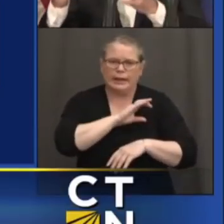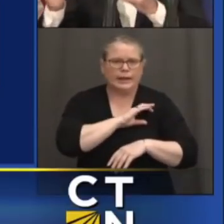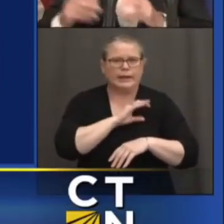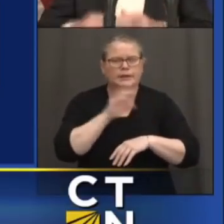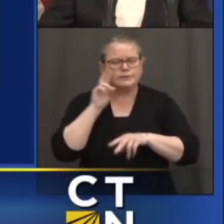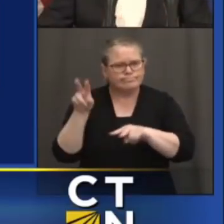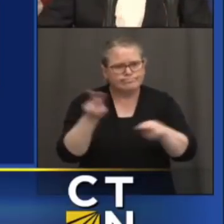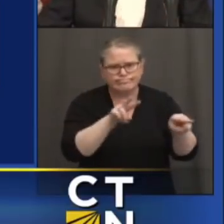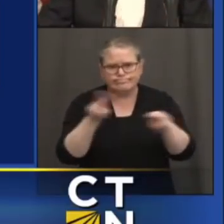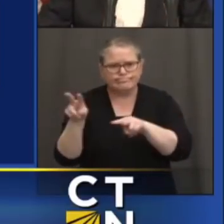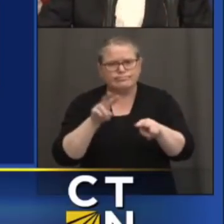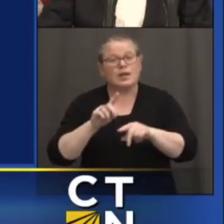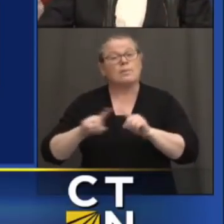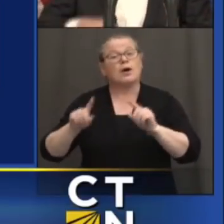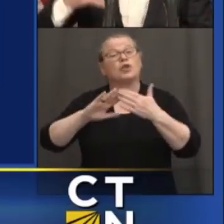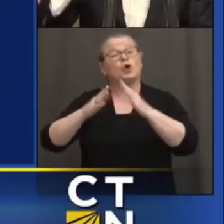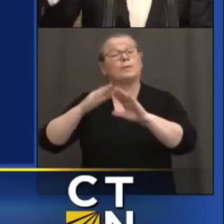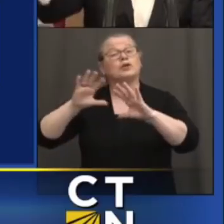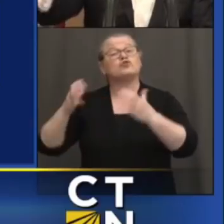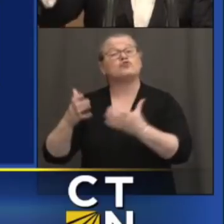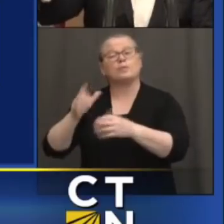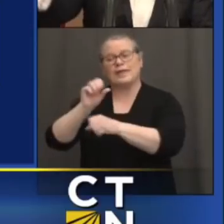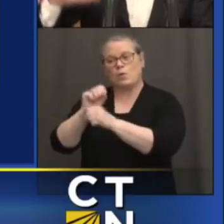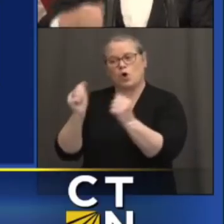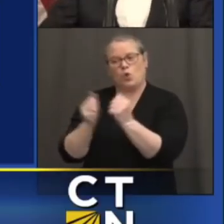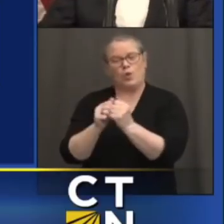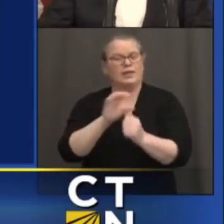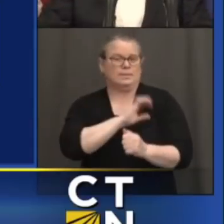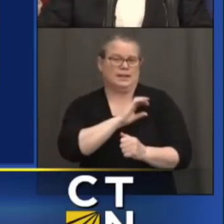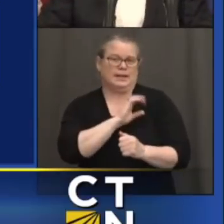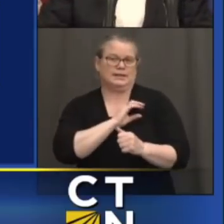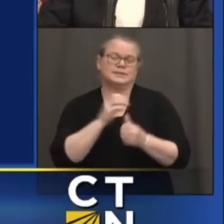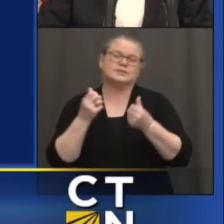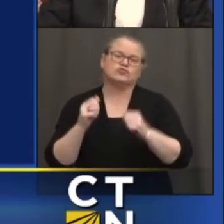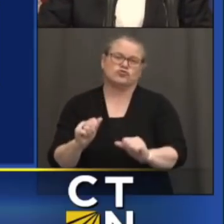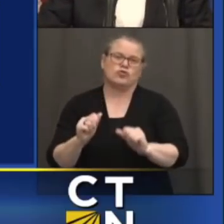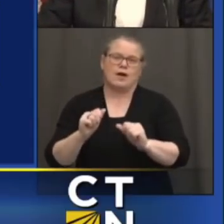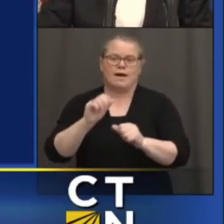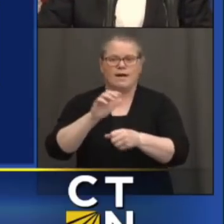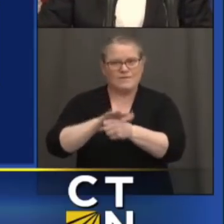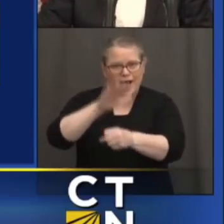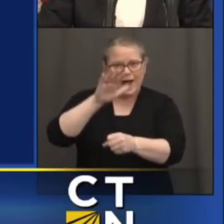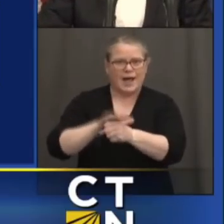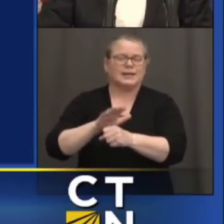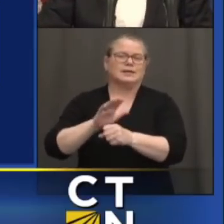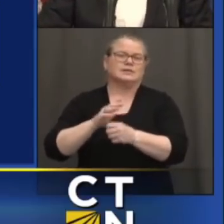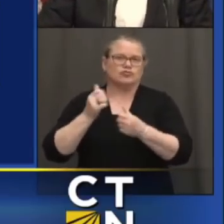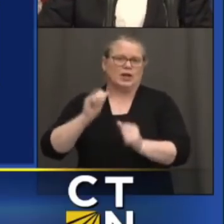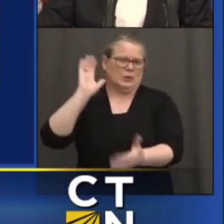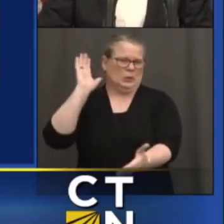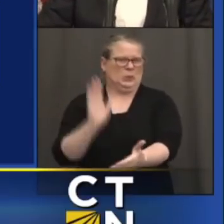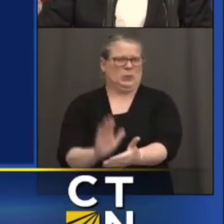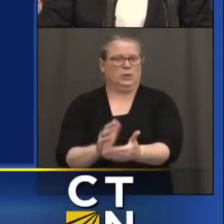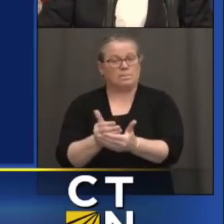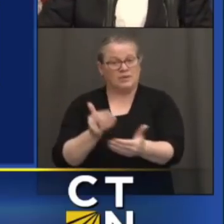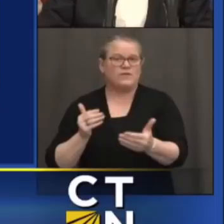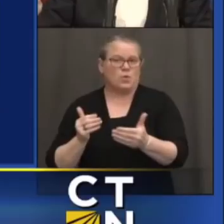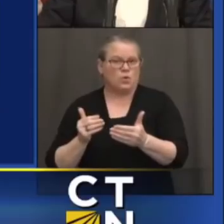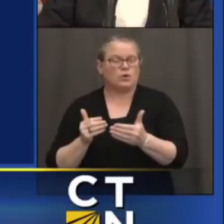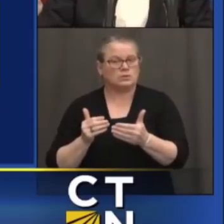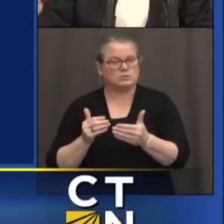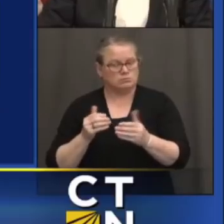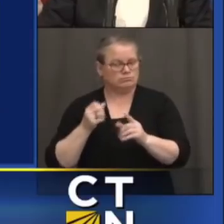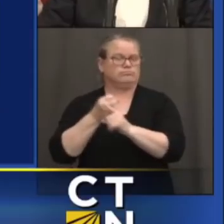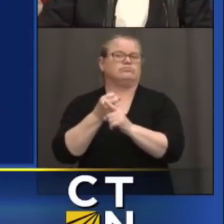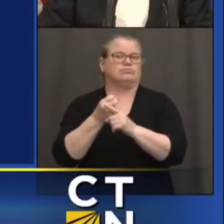that work alongside the police, do what we can to prevent violence before it can happen. And there I'd like to introduce two